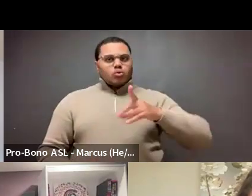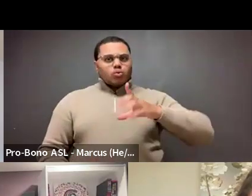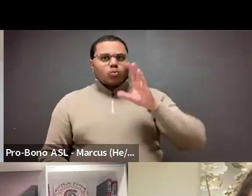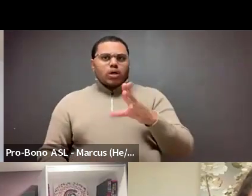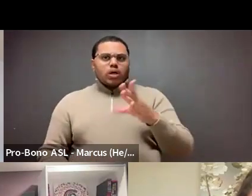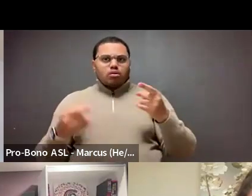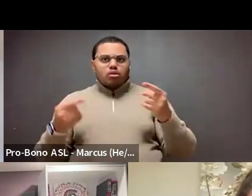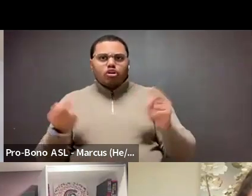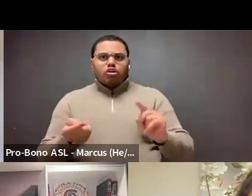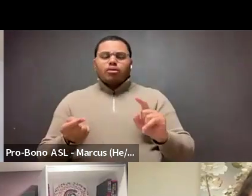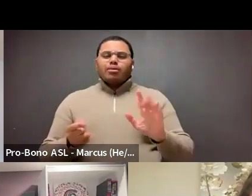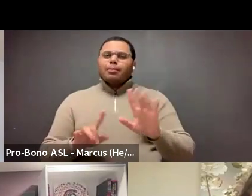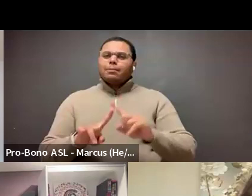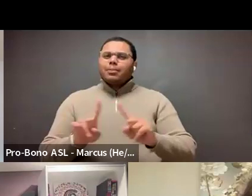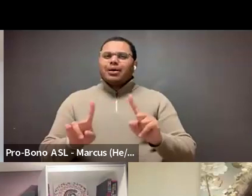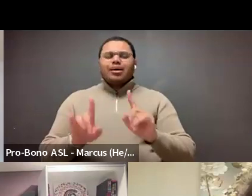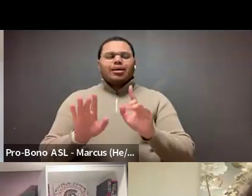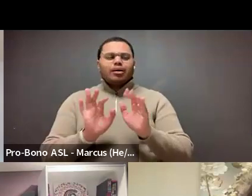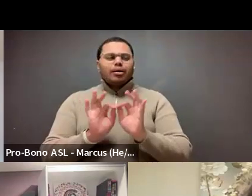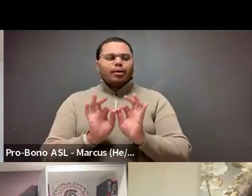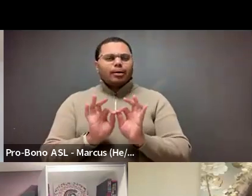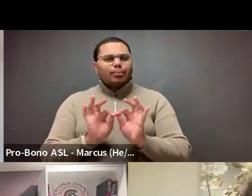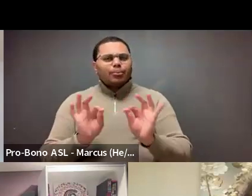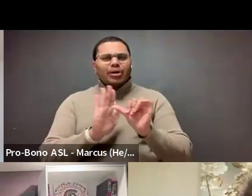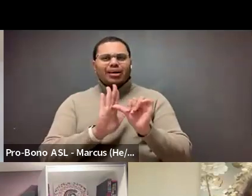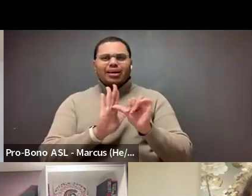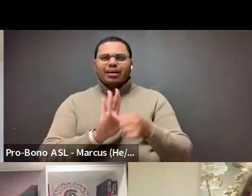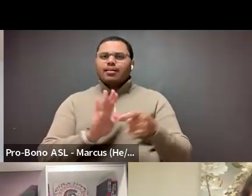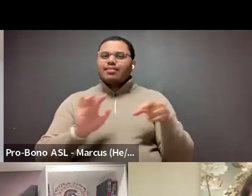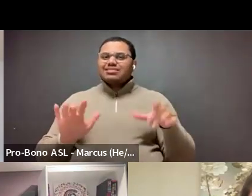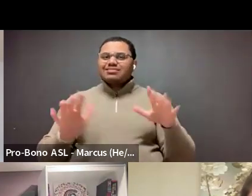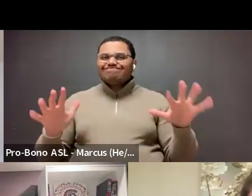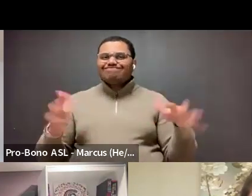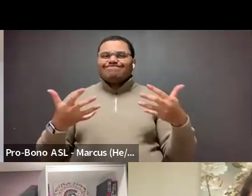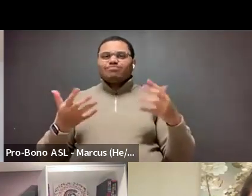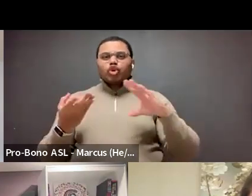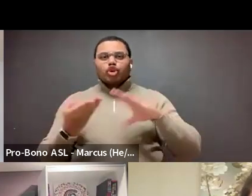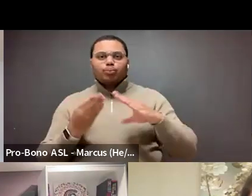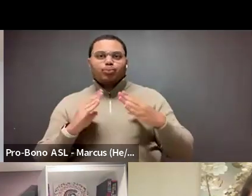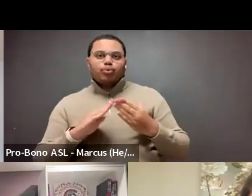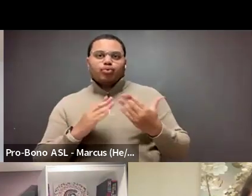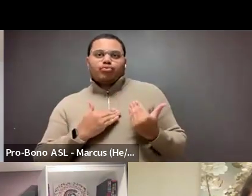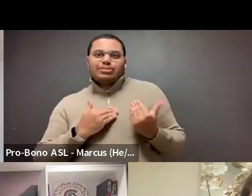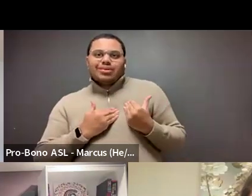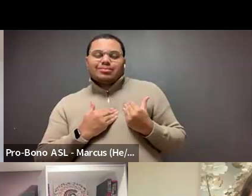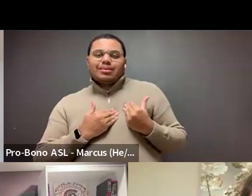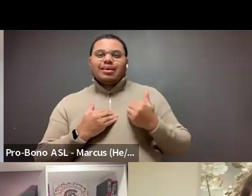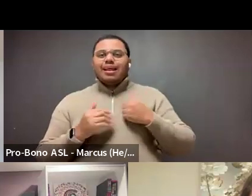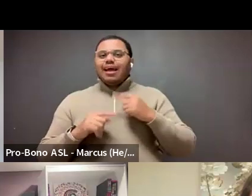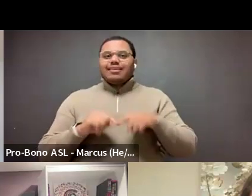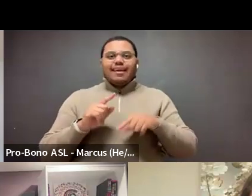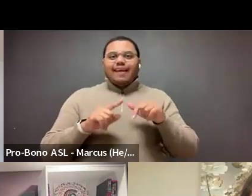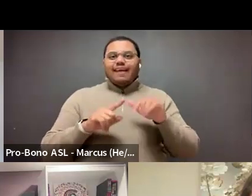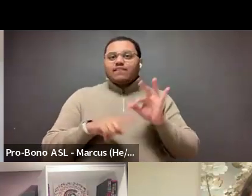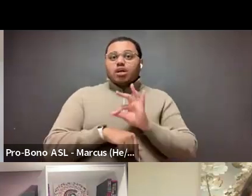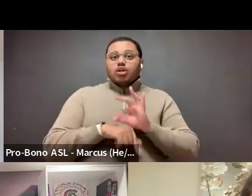harm. But it is to emphasize that this is a communal responsibility. I cannot function as an